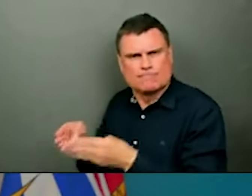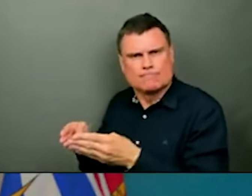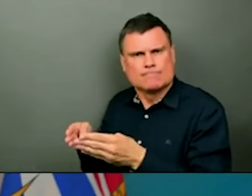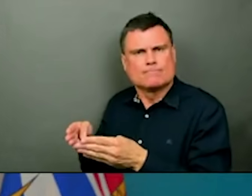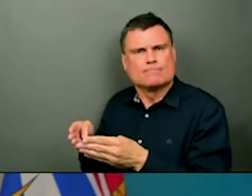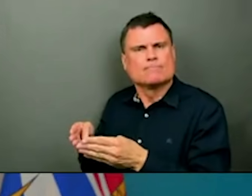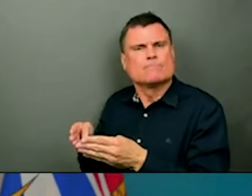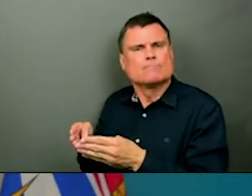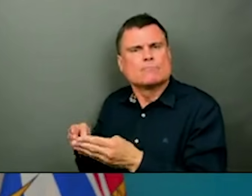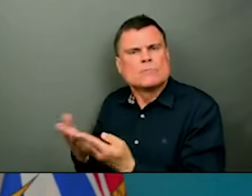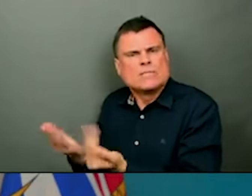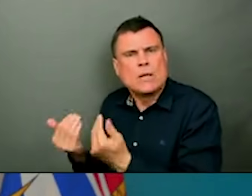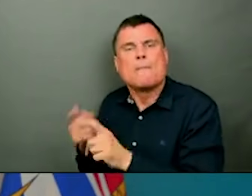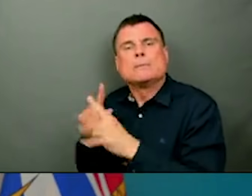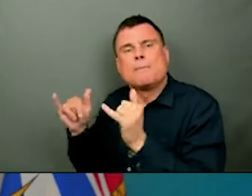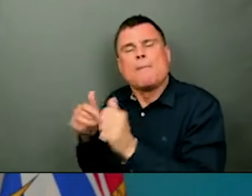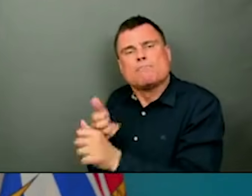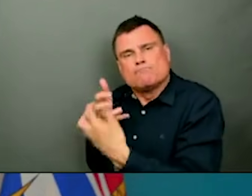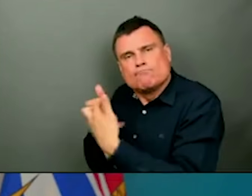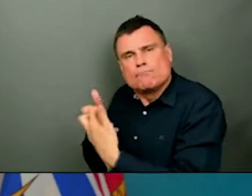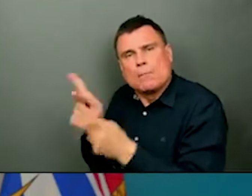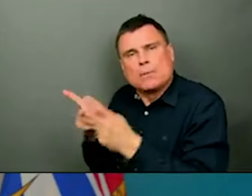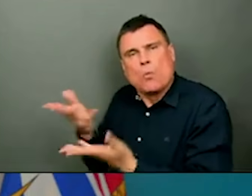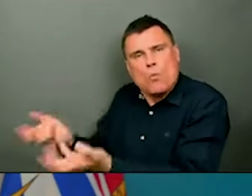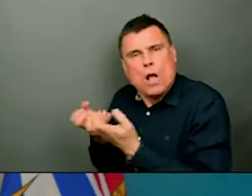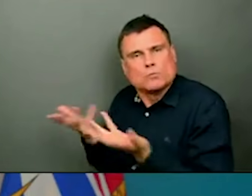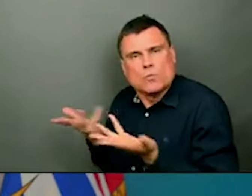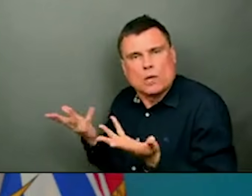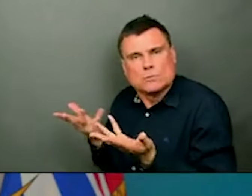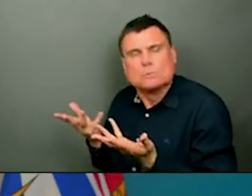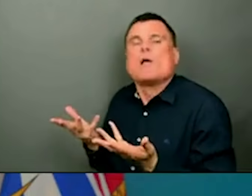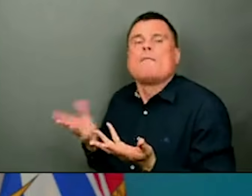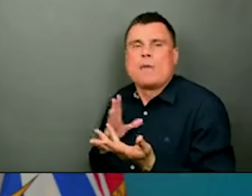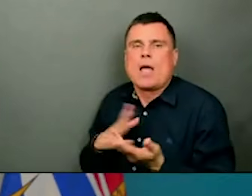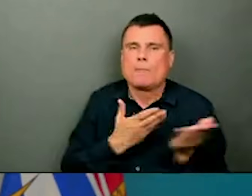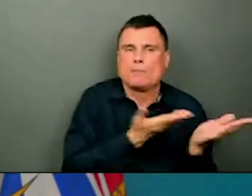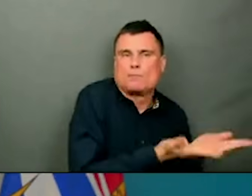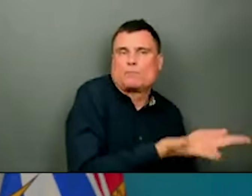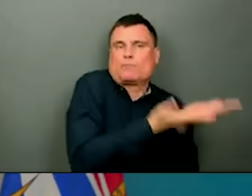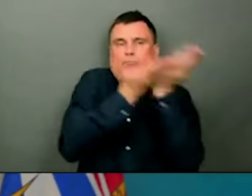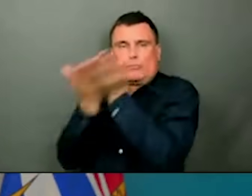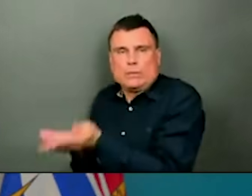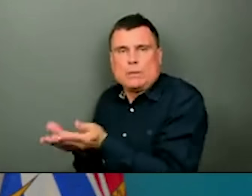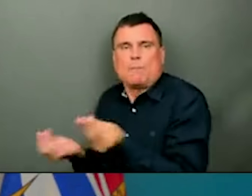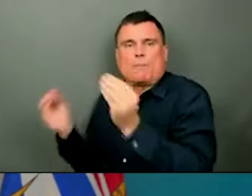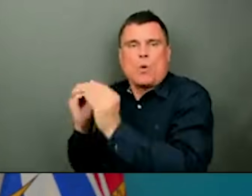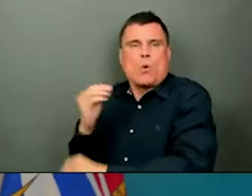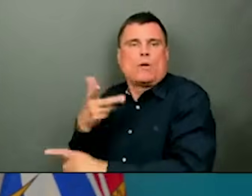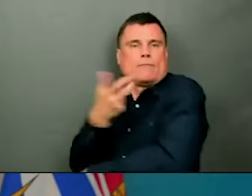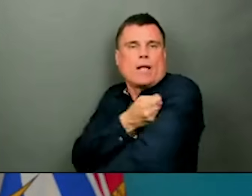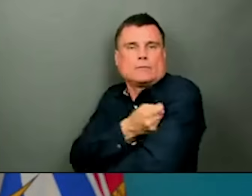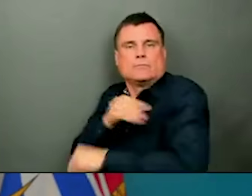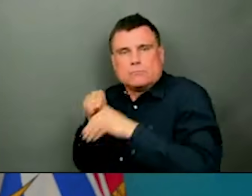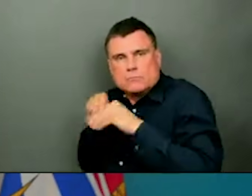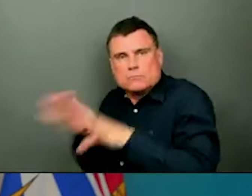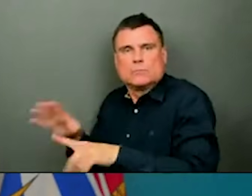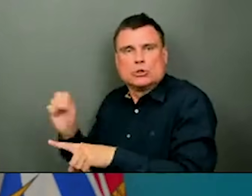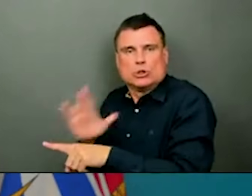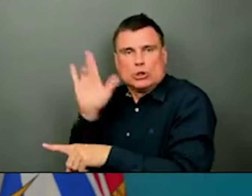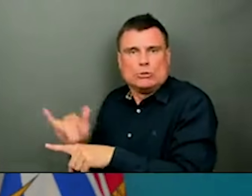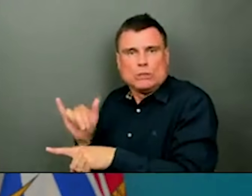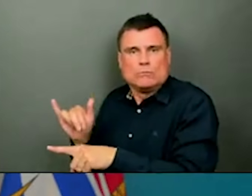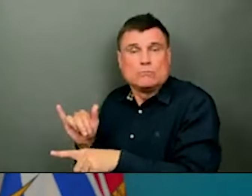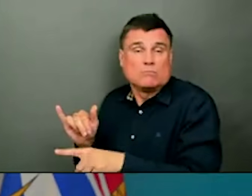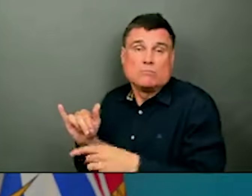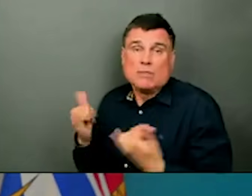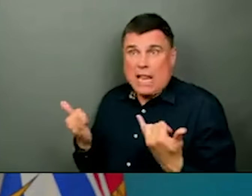do, which is to focus more vaccine in Surrey in the coming week and in the coming few weeks. And that's what you're